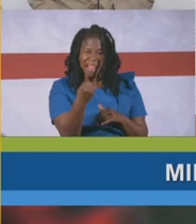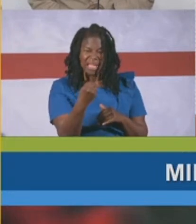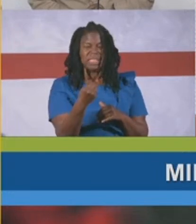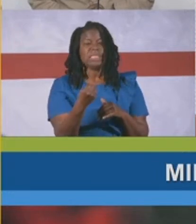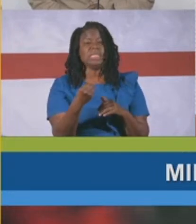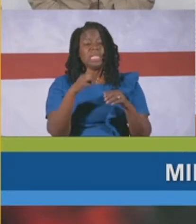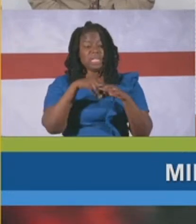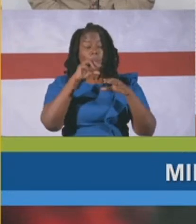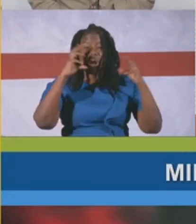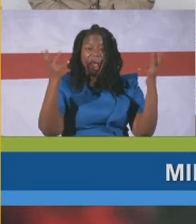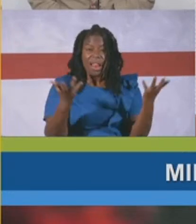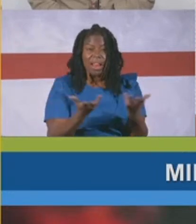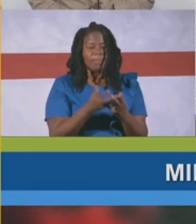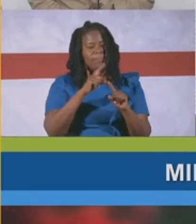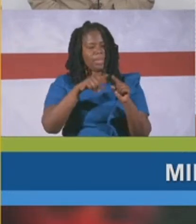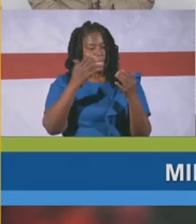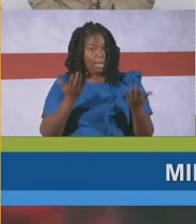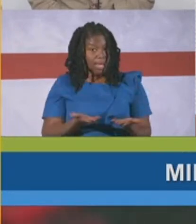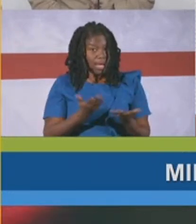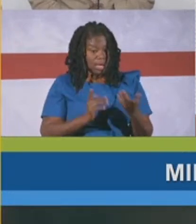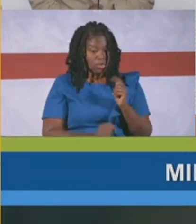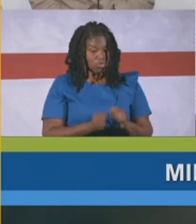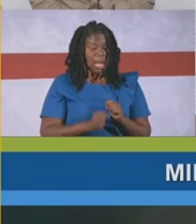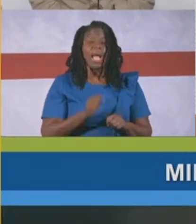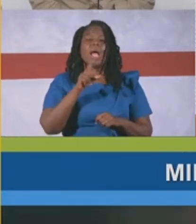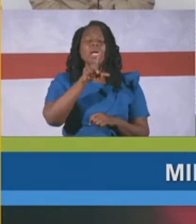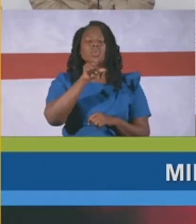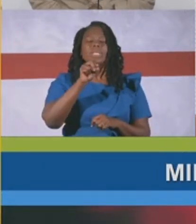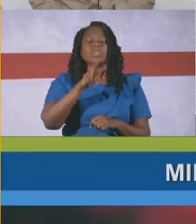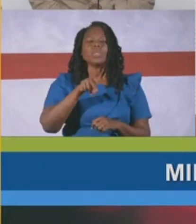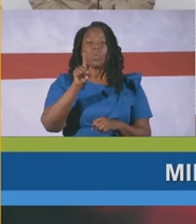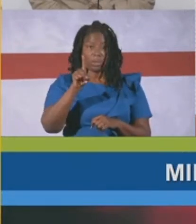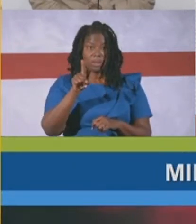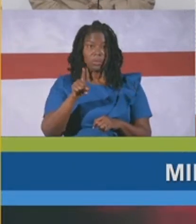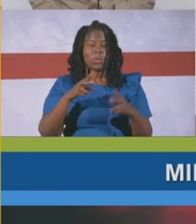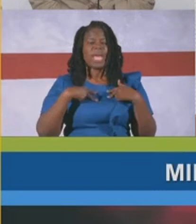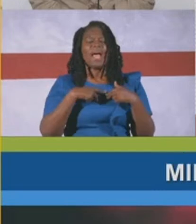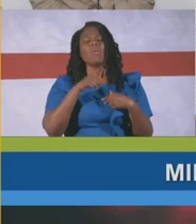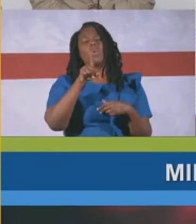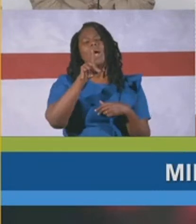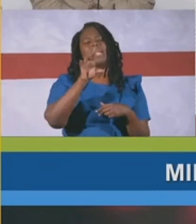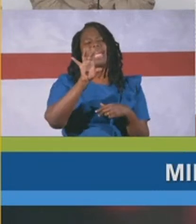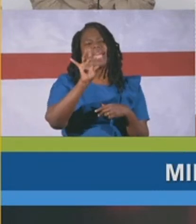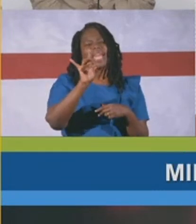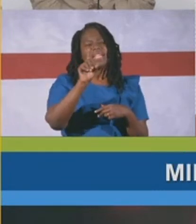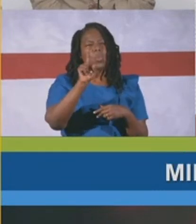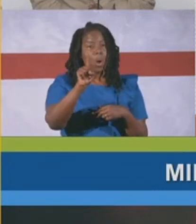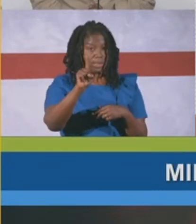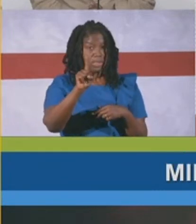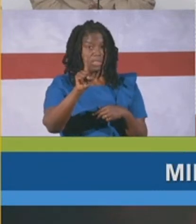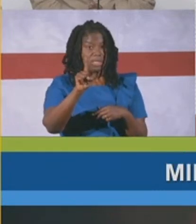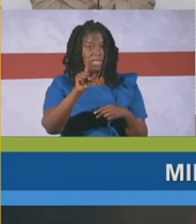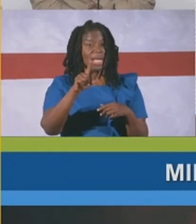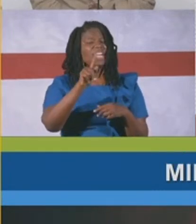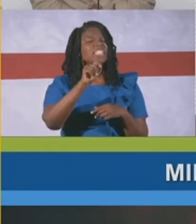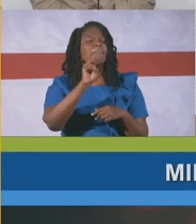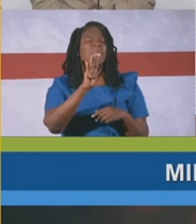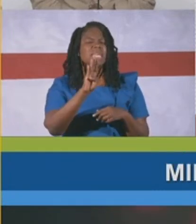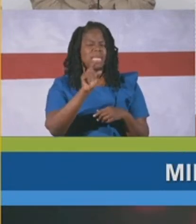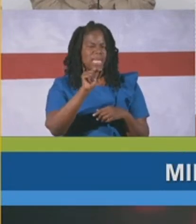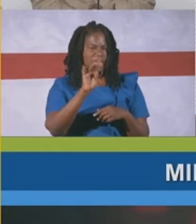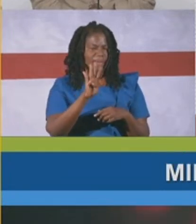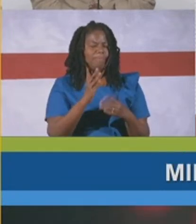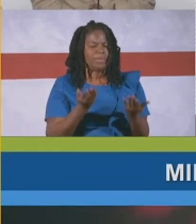year, and actually in 2021, we had 181 cases of TB. Globally, to date,